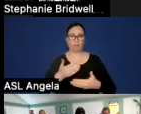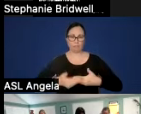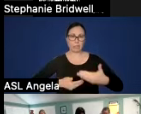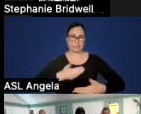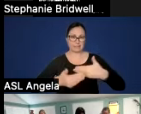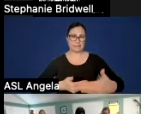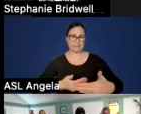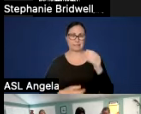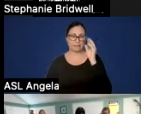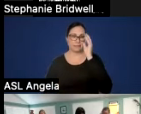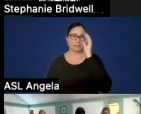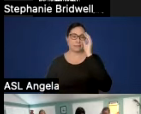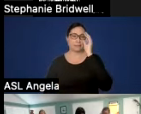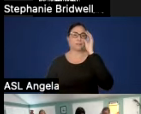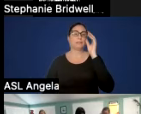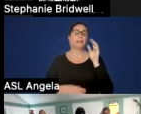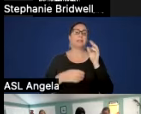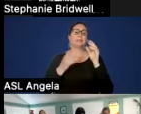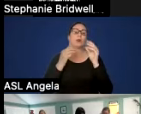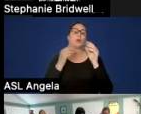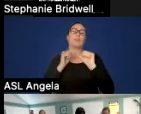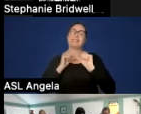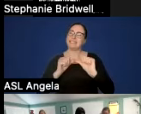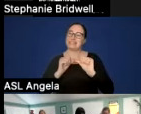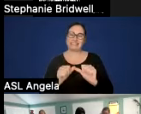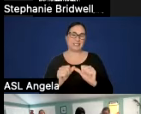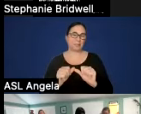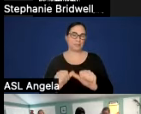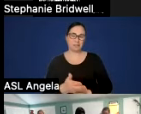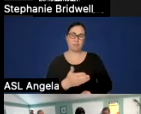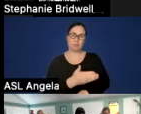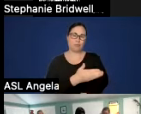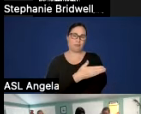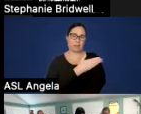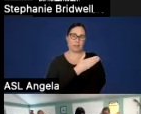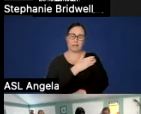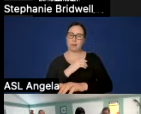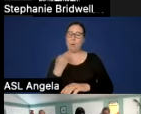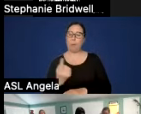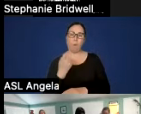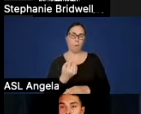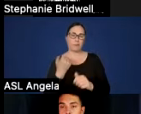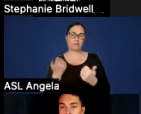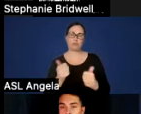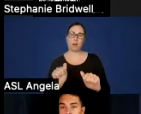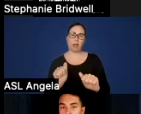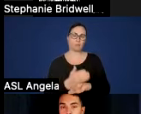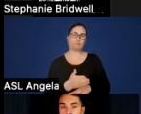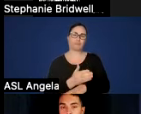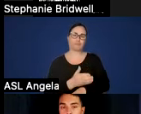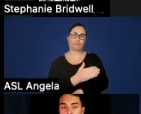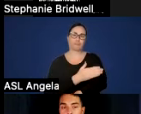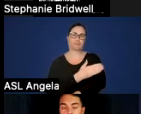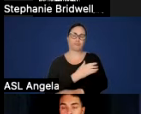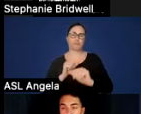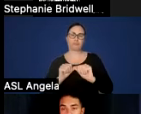So continuous improvement. So we're always trying to improve. So one of the things I feel like a lot of times our SART